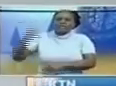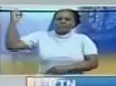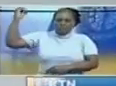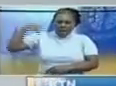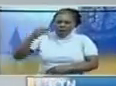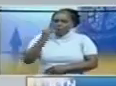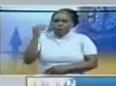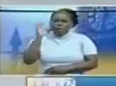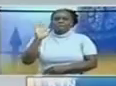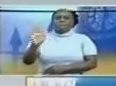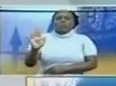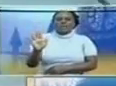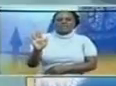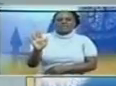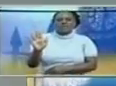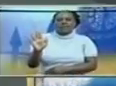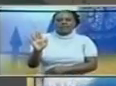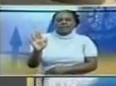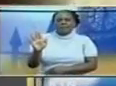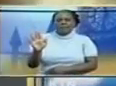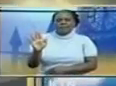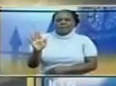in your home.